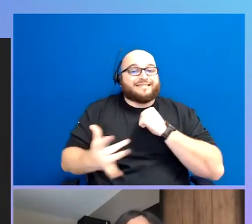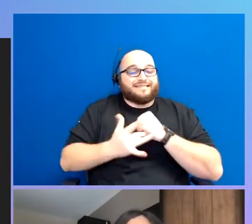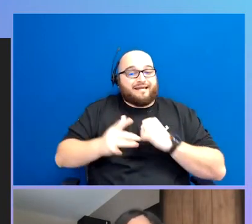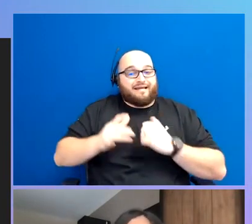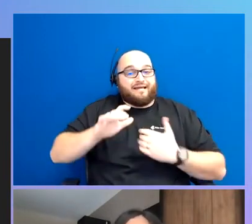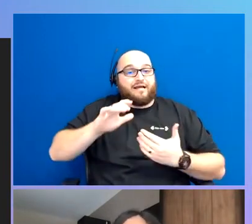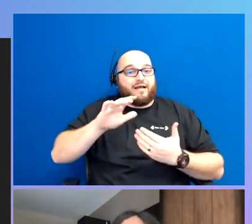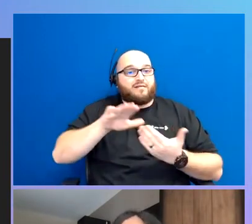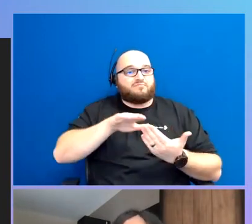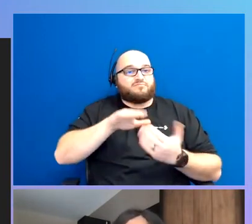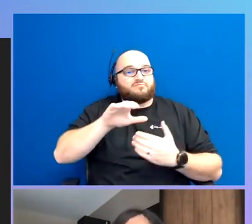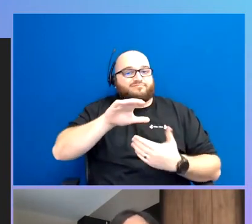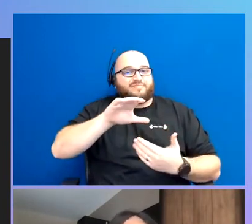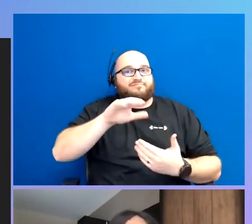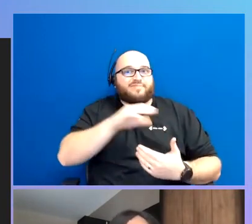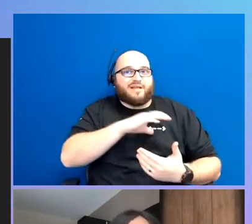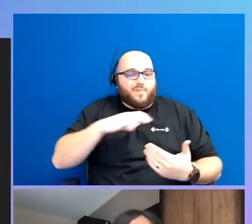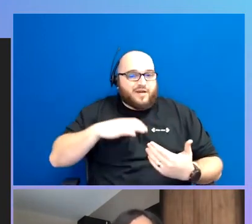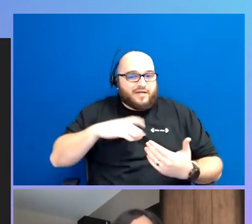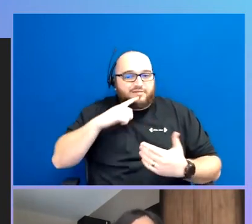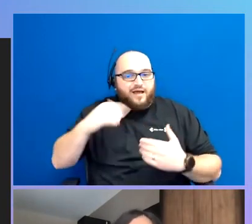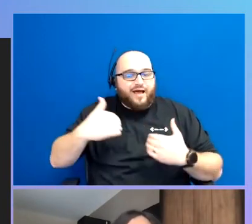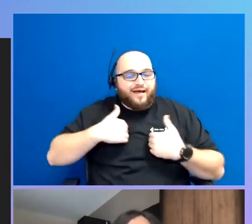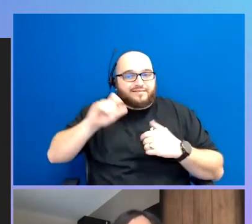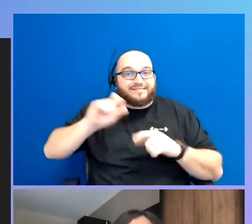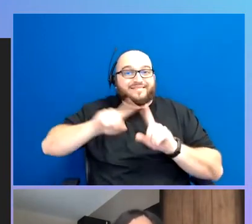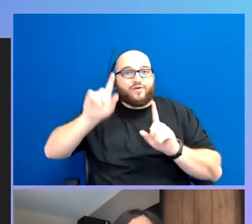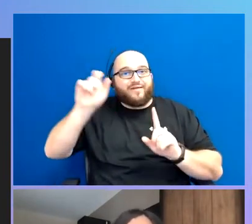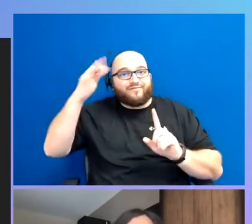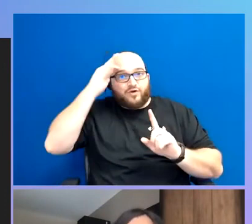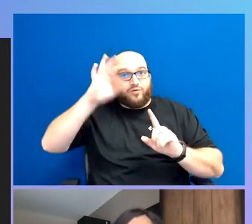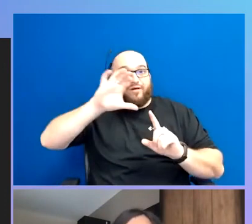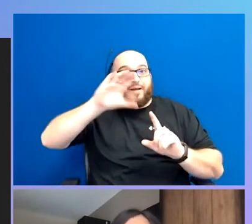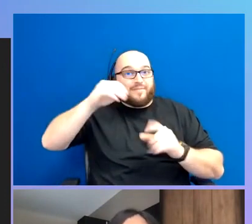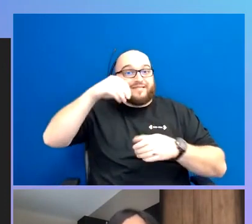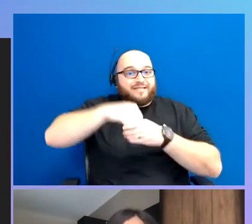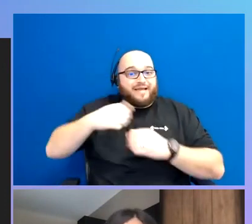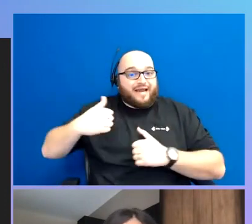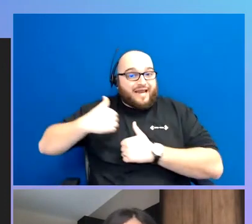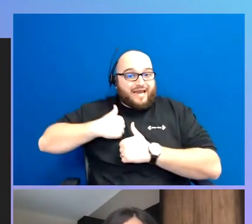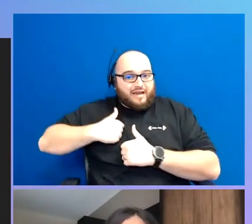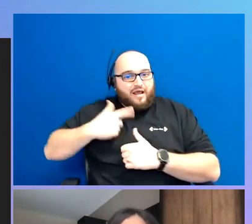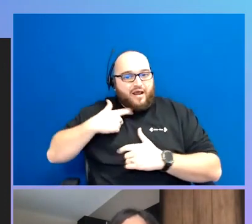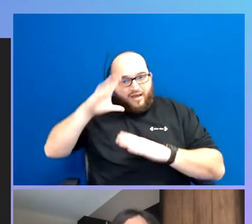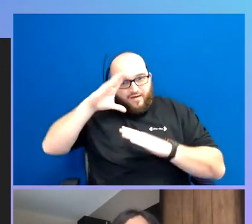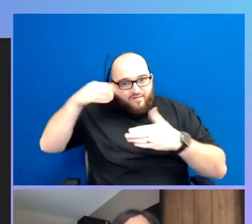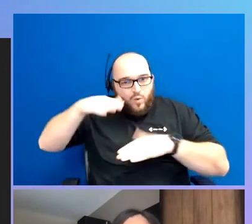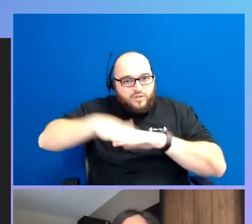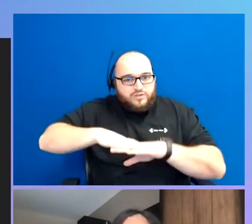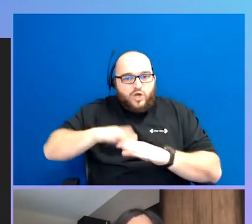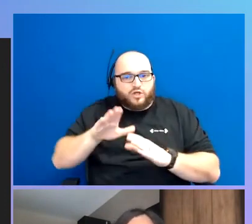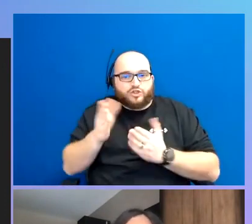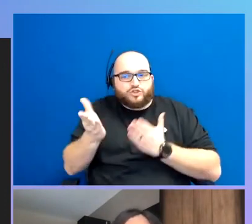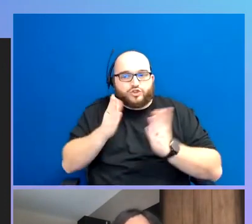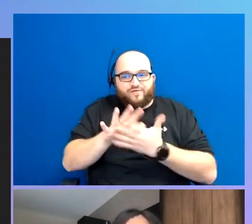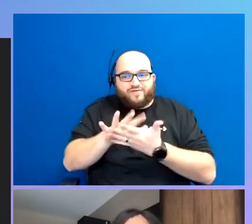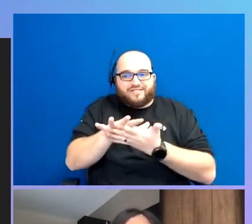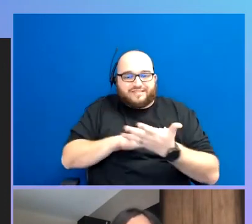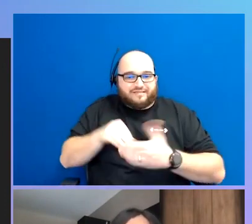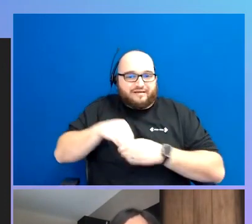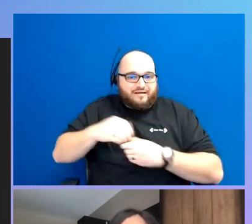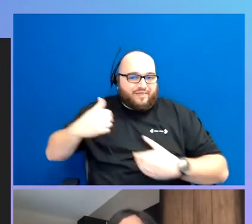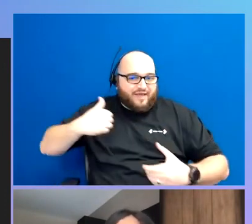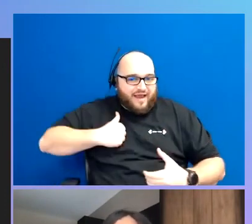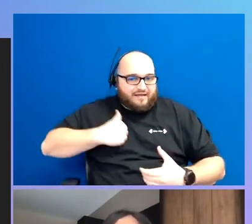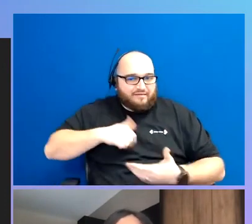sets standards for various federal organizations in Canada, and I focus on service design there and how we can improve the design